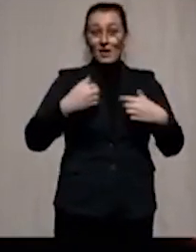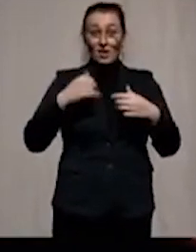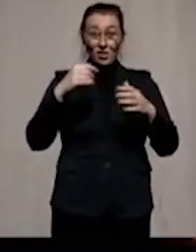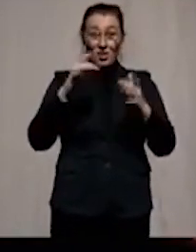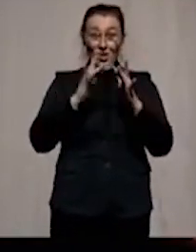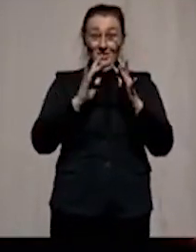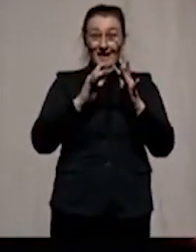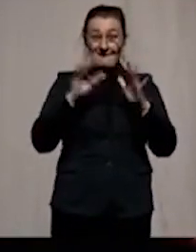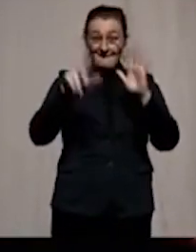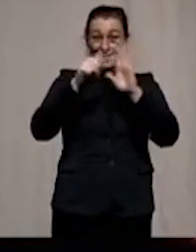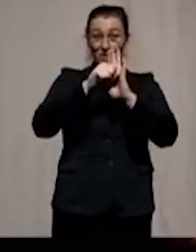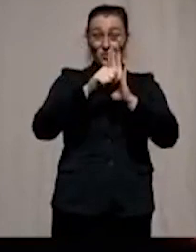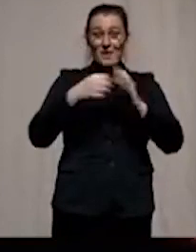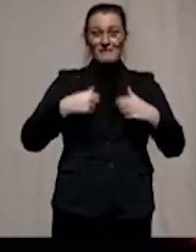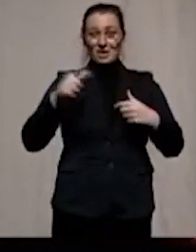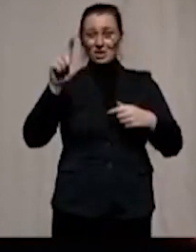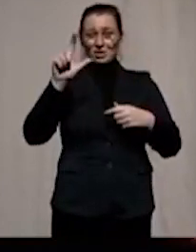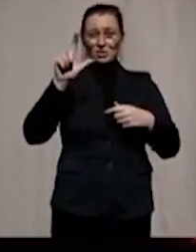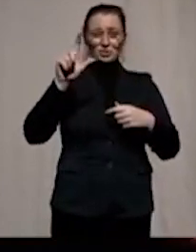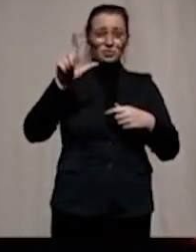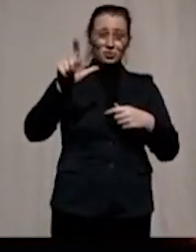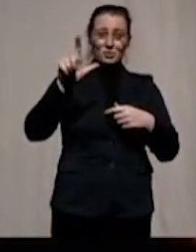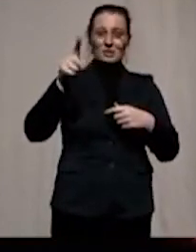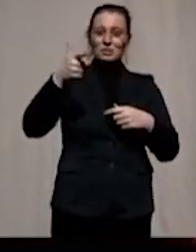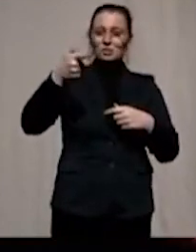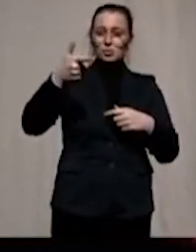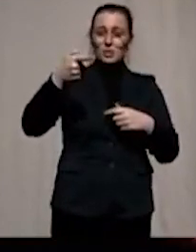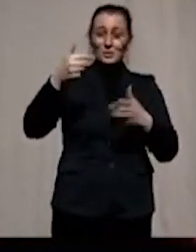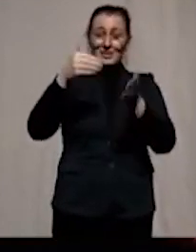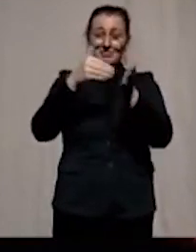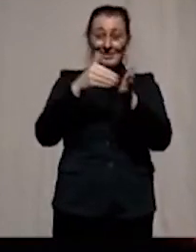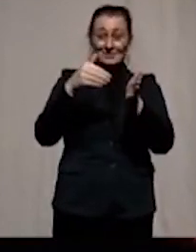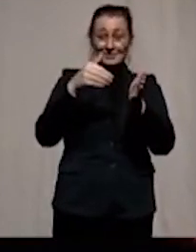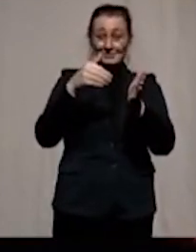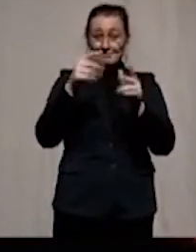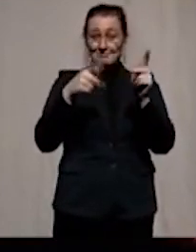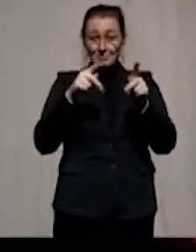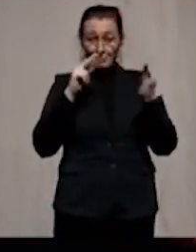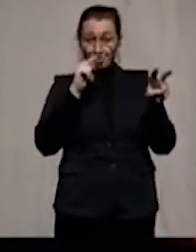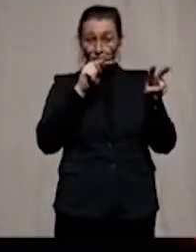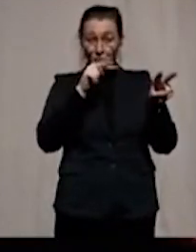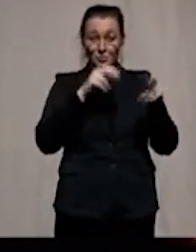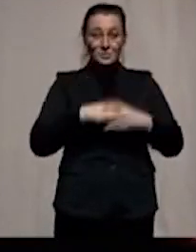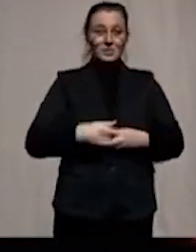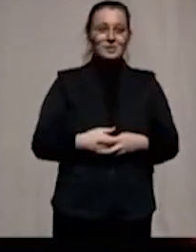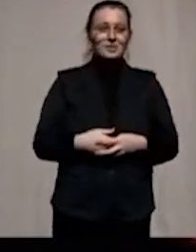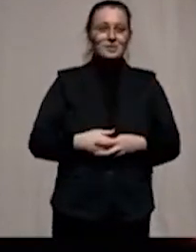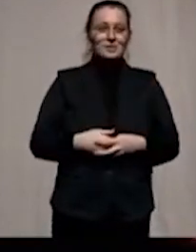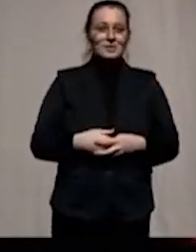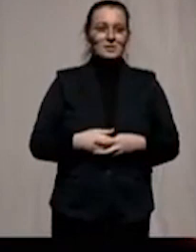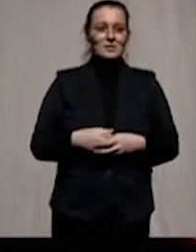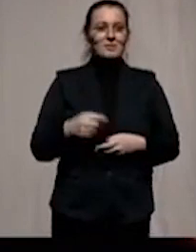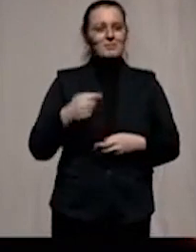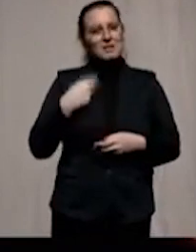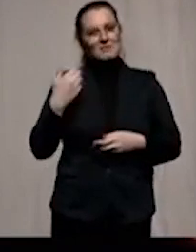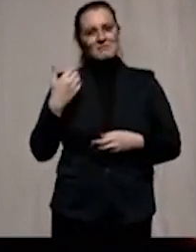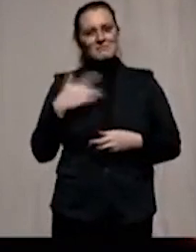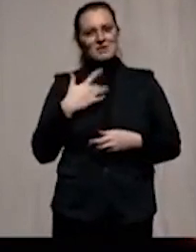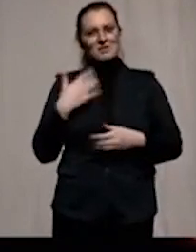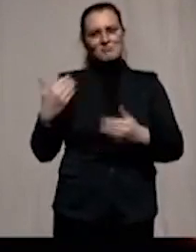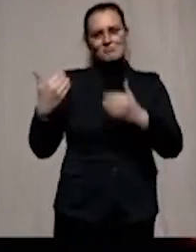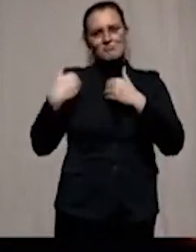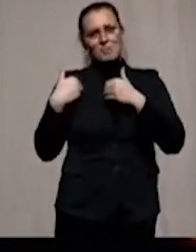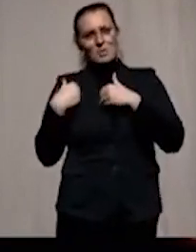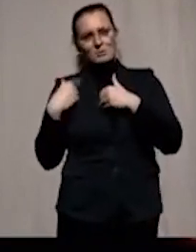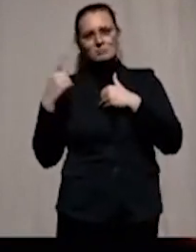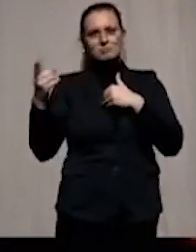internet. I like to think that I was partially responsible for Mr. Rankin losing the election, which I